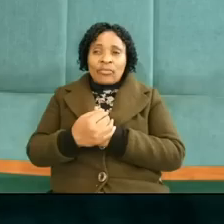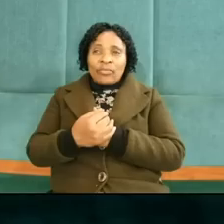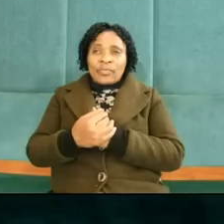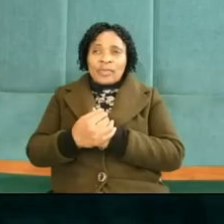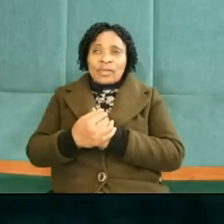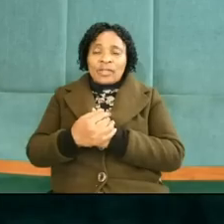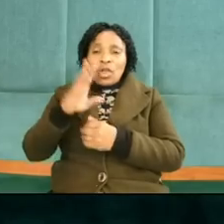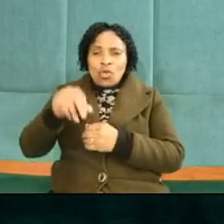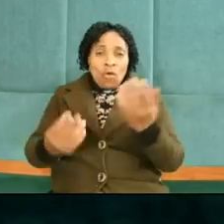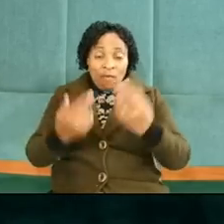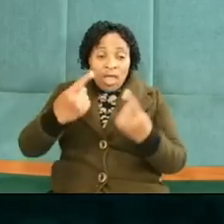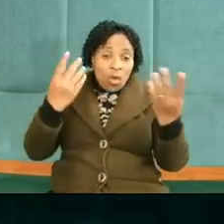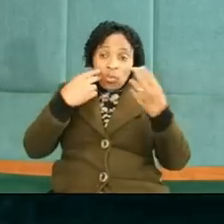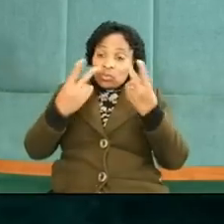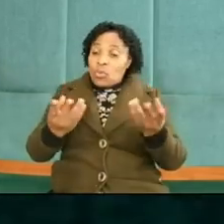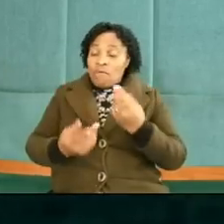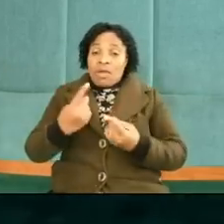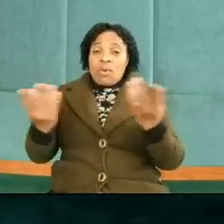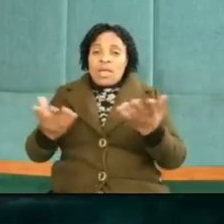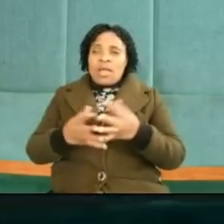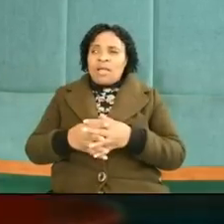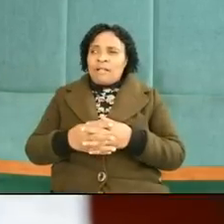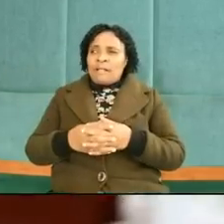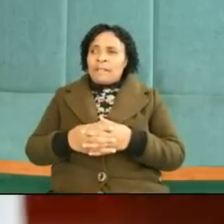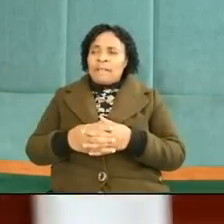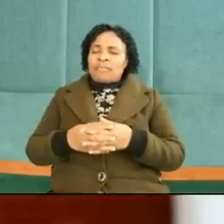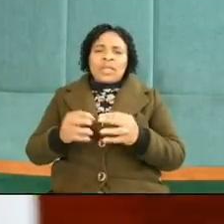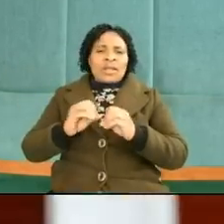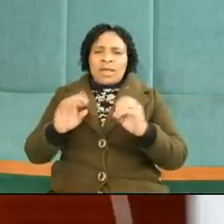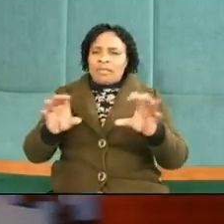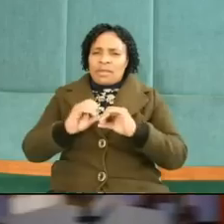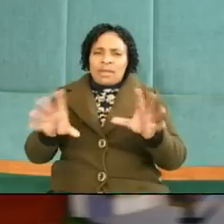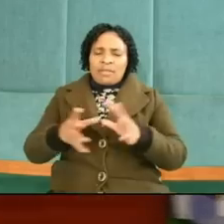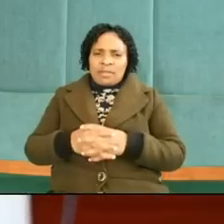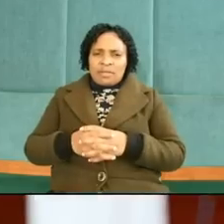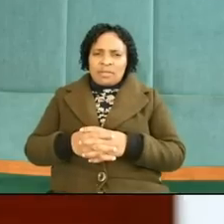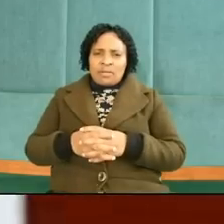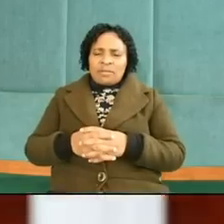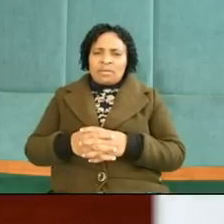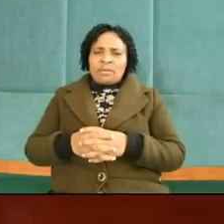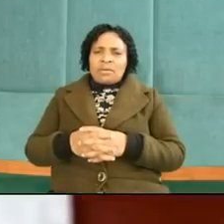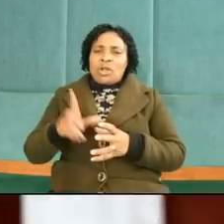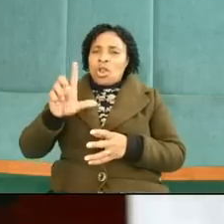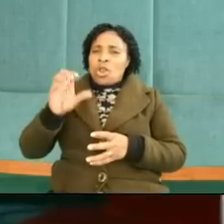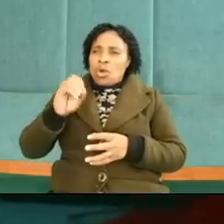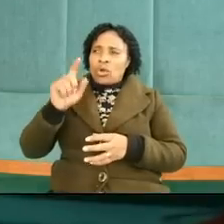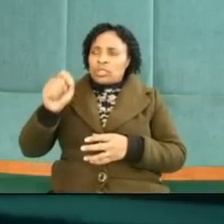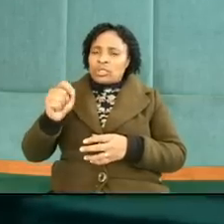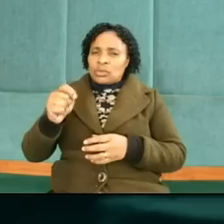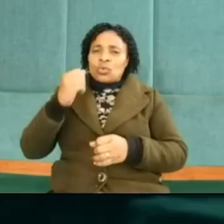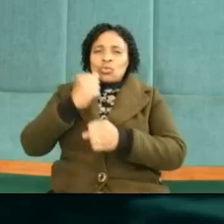Ain't no fire. What do you see? Fire. And nothing that Lot could do